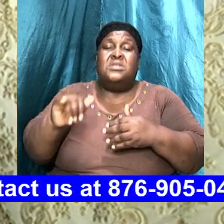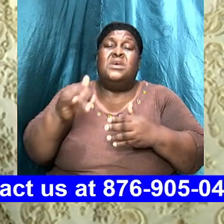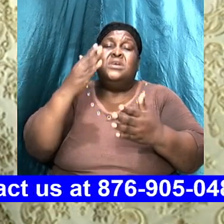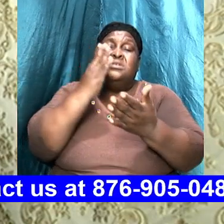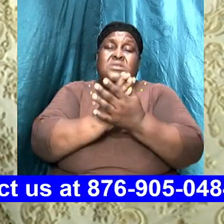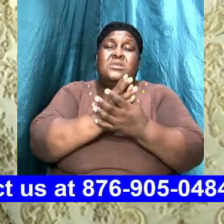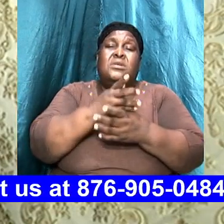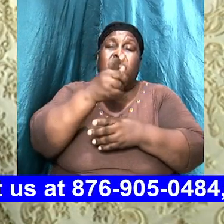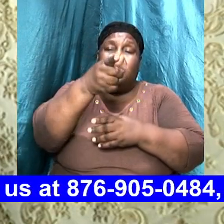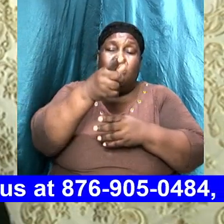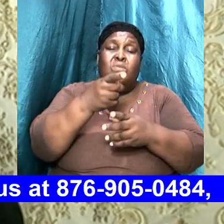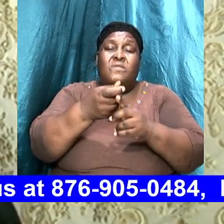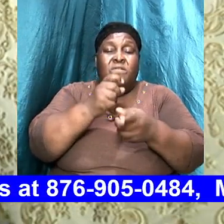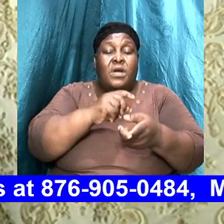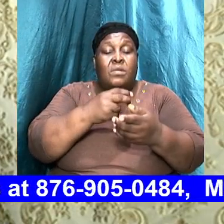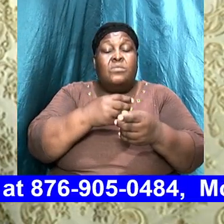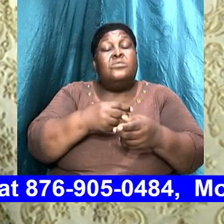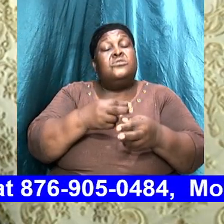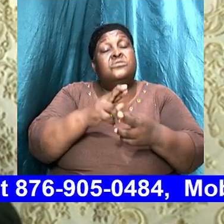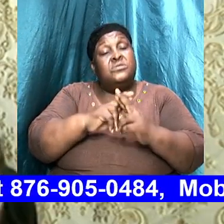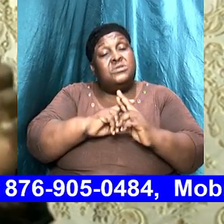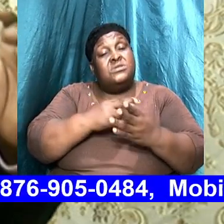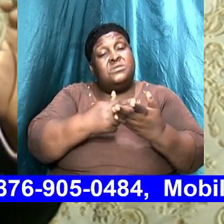you from receiving the Holy Ghost one